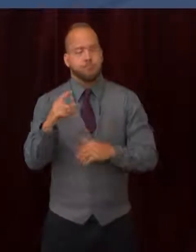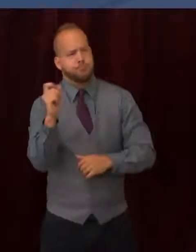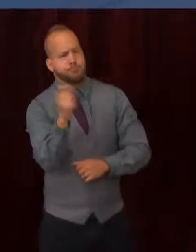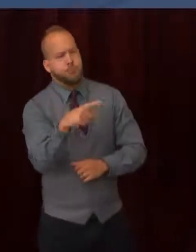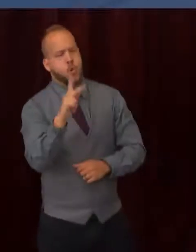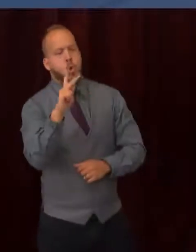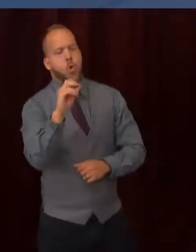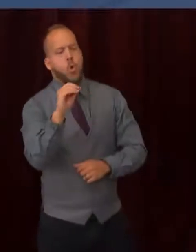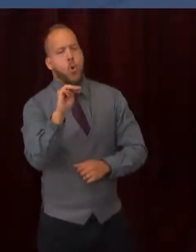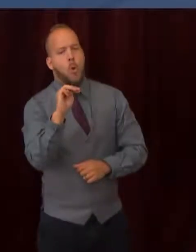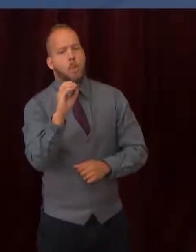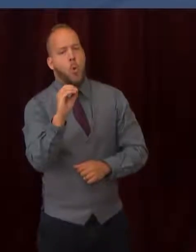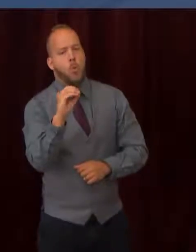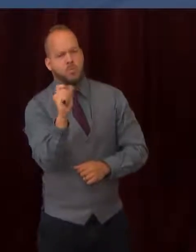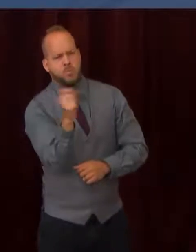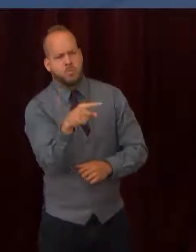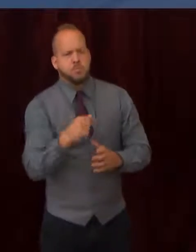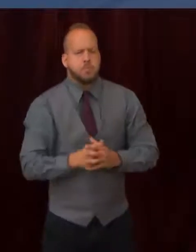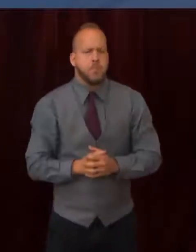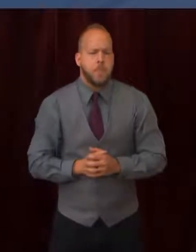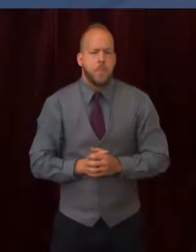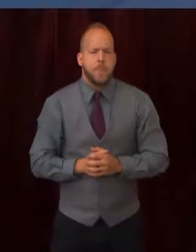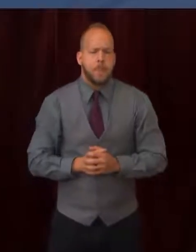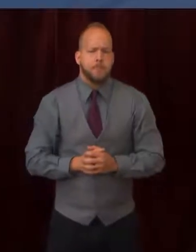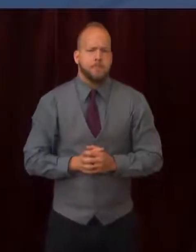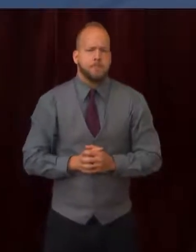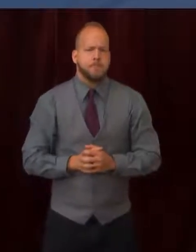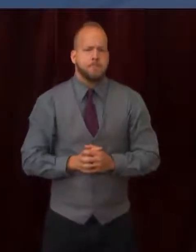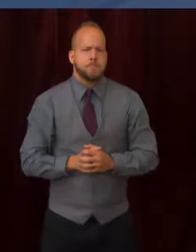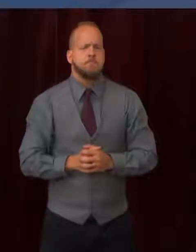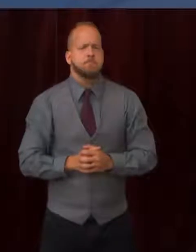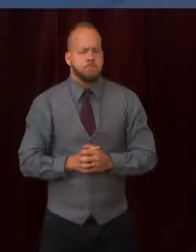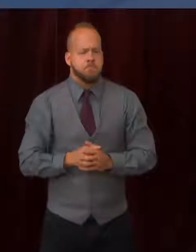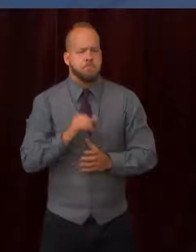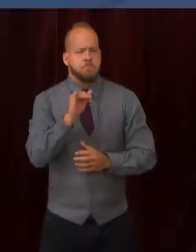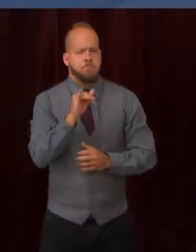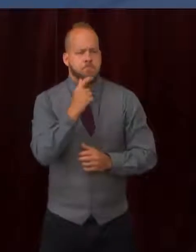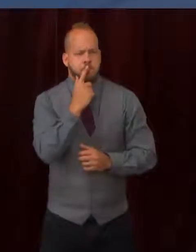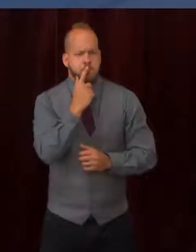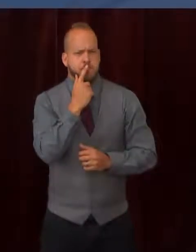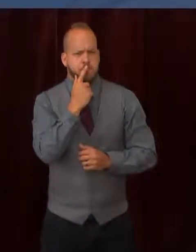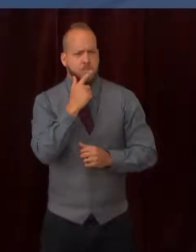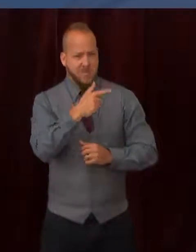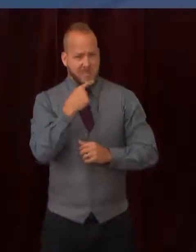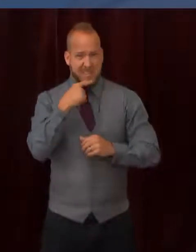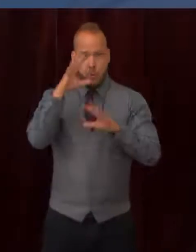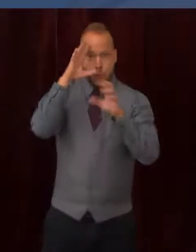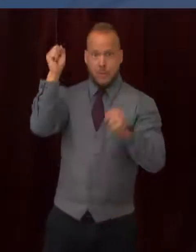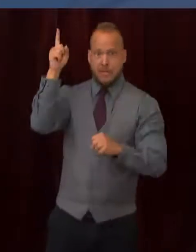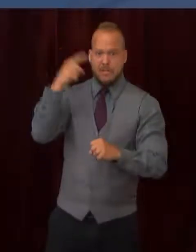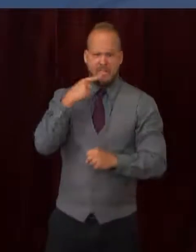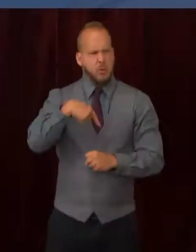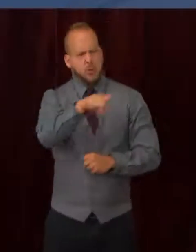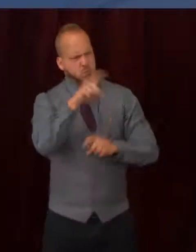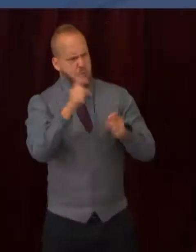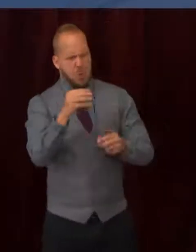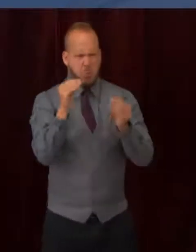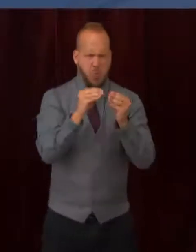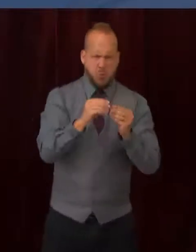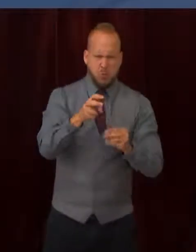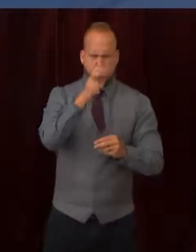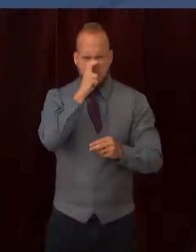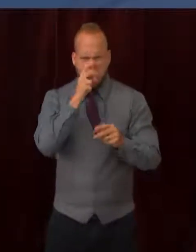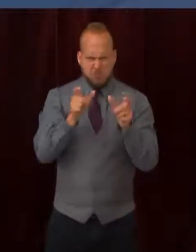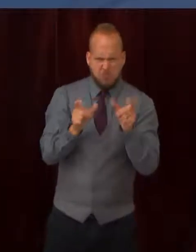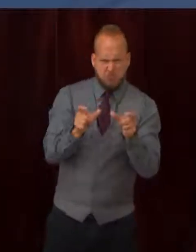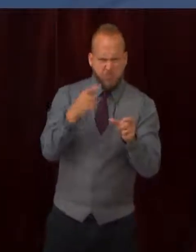General and Governor, along those lines, the president says you need to get tougher. Is there a possibility, if things start to get really out of hand, that you would arm the